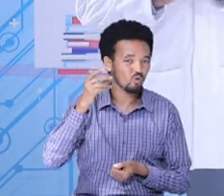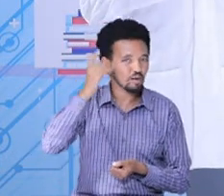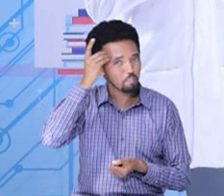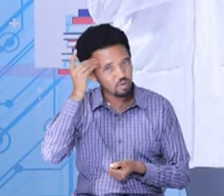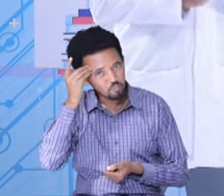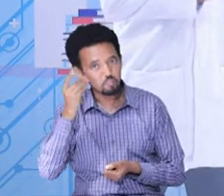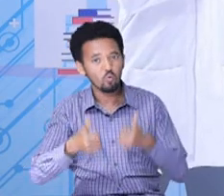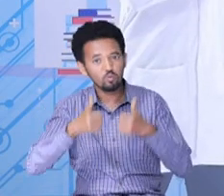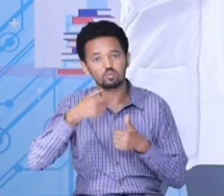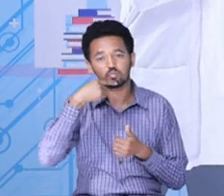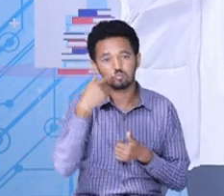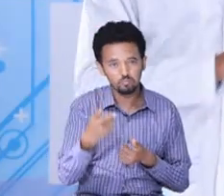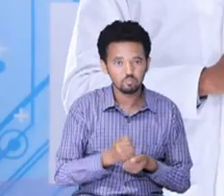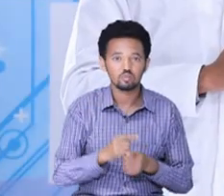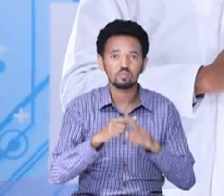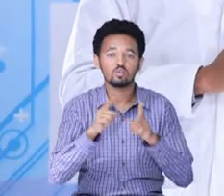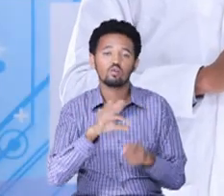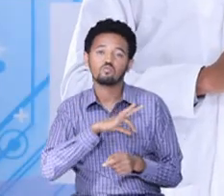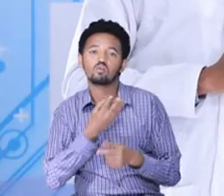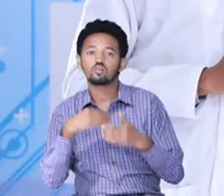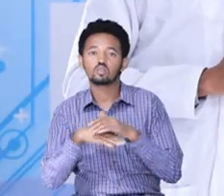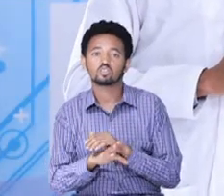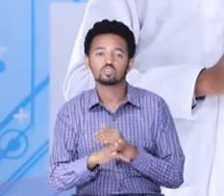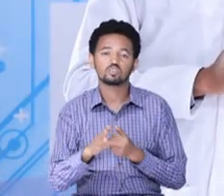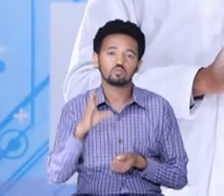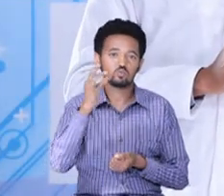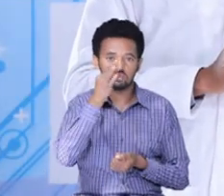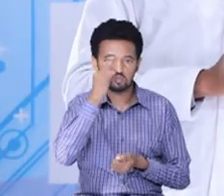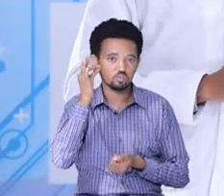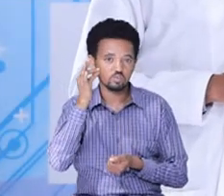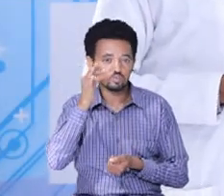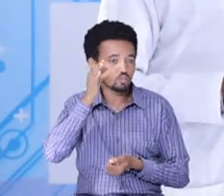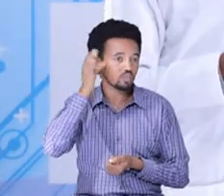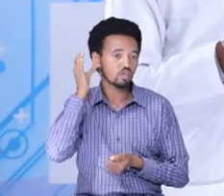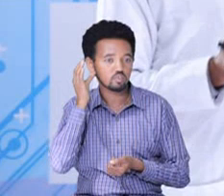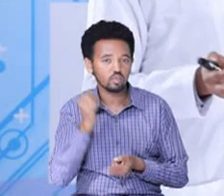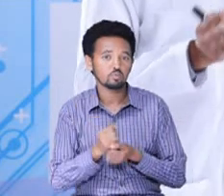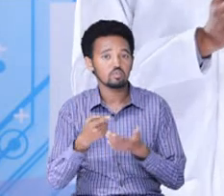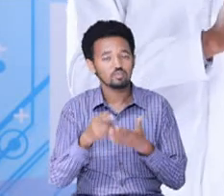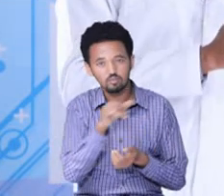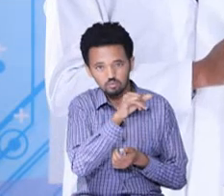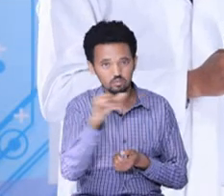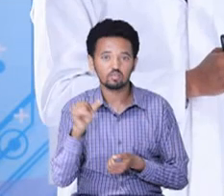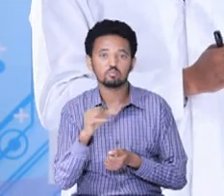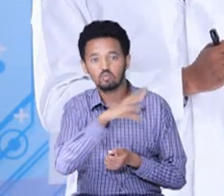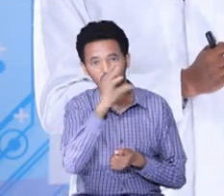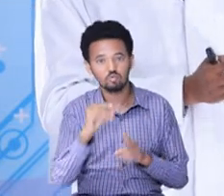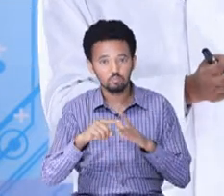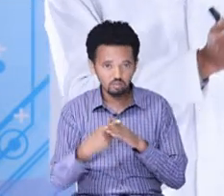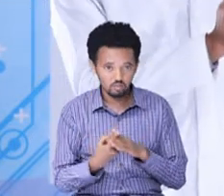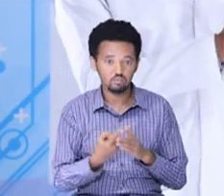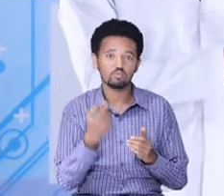Chi Minh defeated France in Indochina, or nowadays Vietnam. At the same time in Africa,